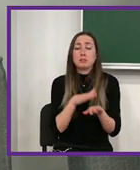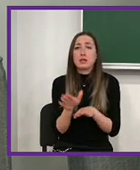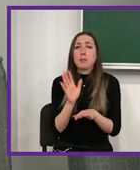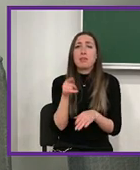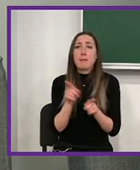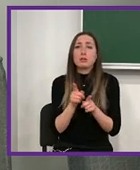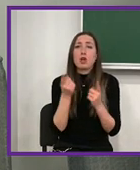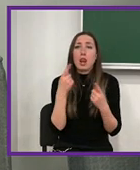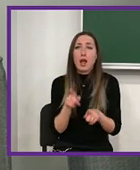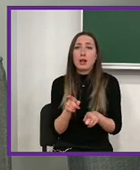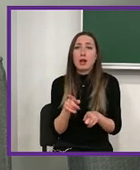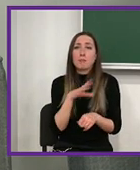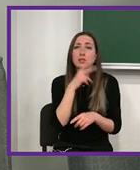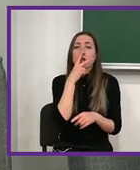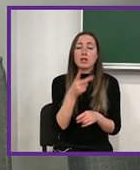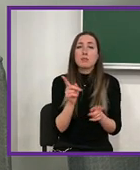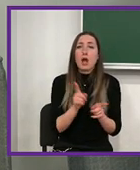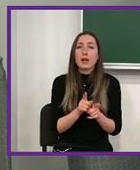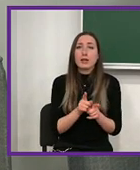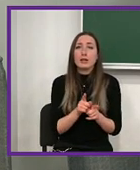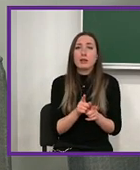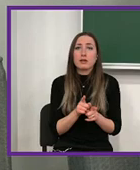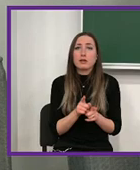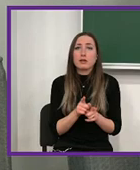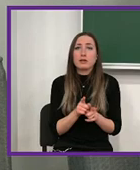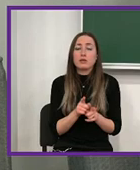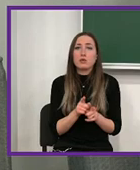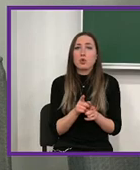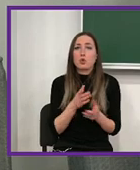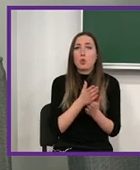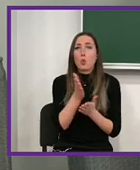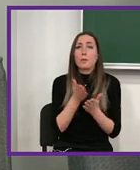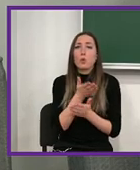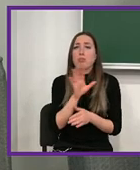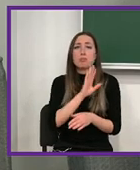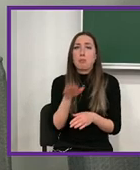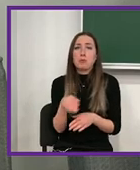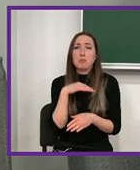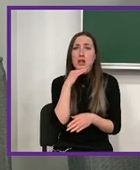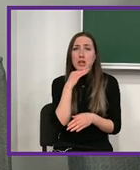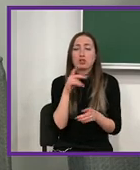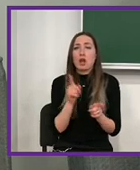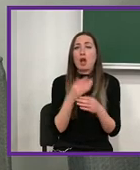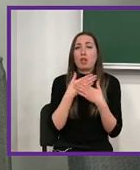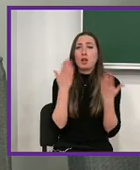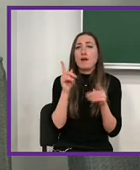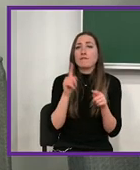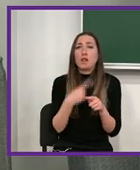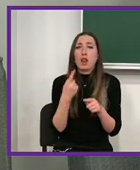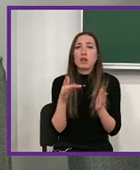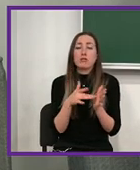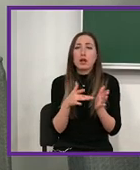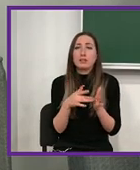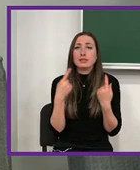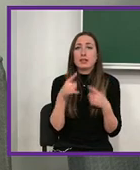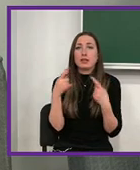not as effective, or we had new findings as well. So that led us to this year try to formalize this human rights impact